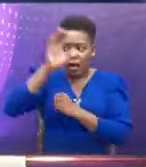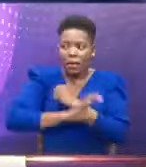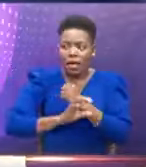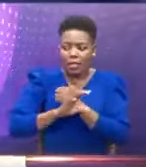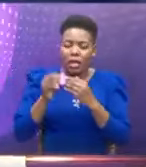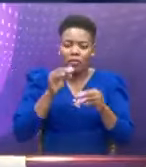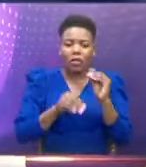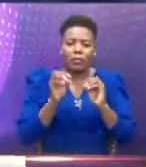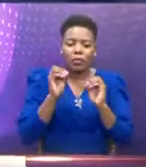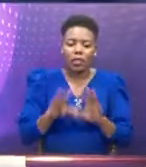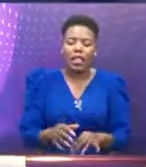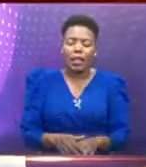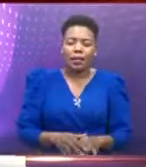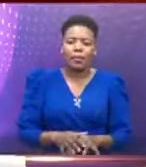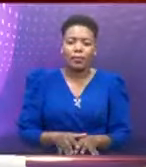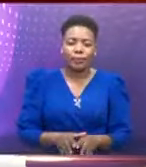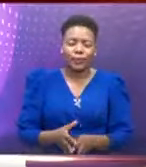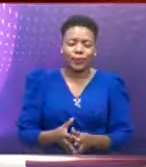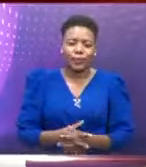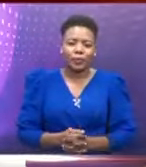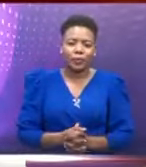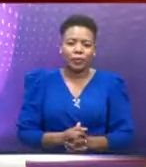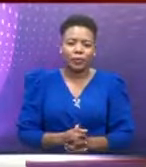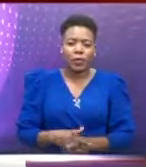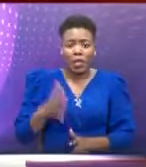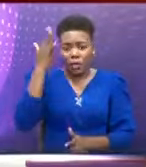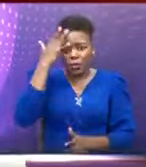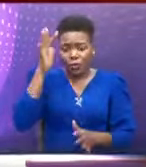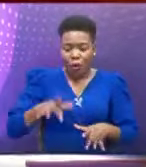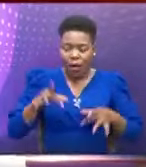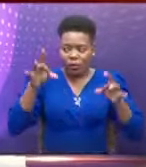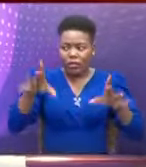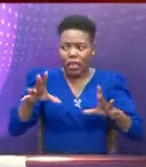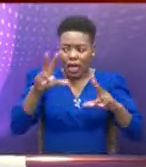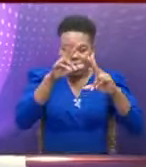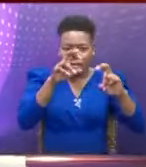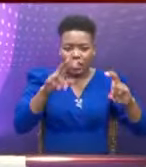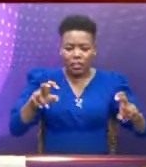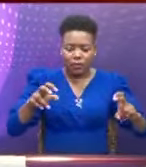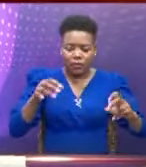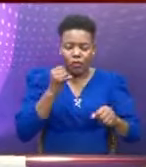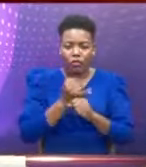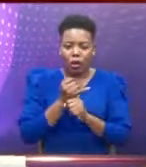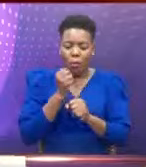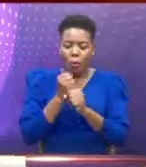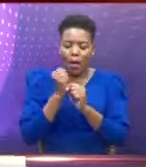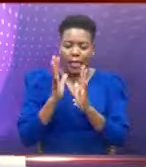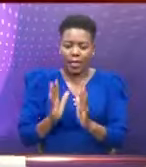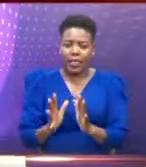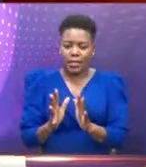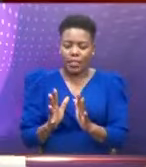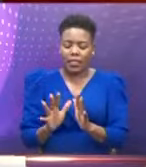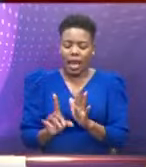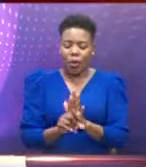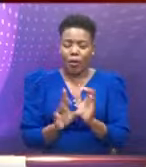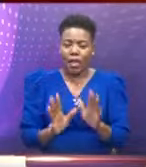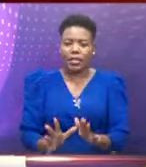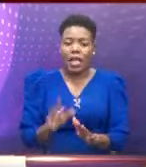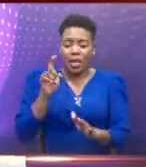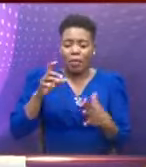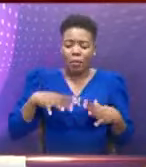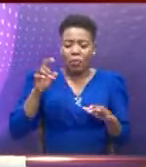obadho kaka osebedo kinde mokalo. You know, Australia is looking for you. So we are going to make sure that people are able to know